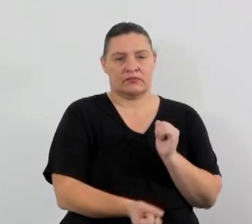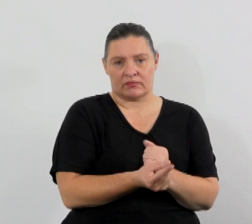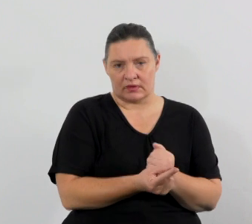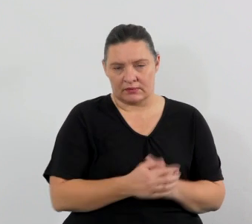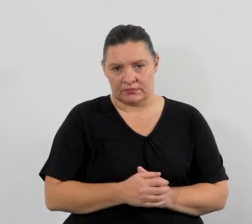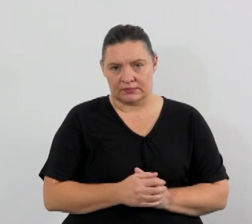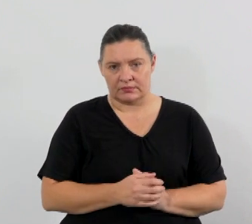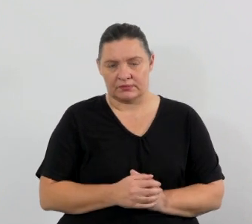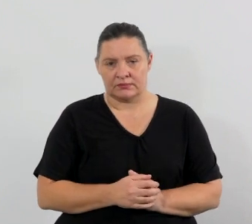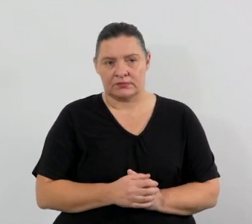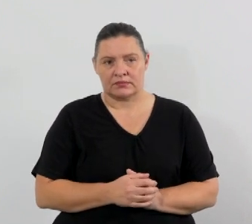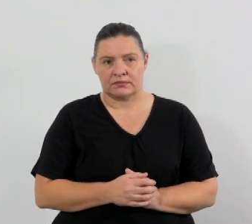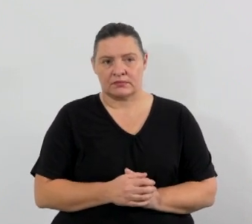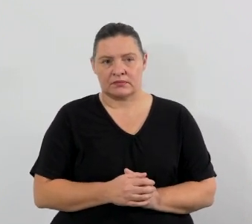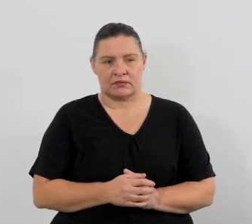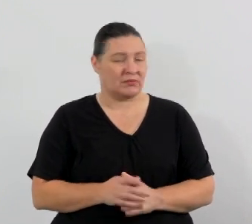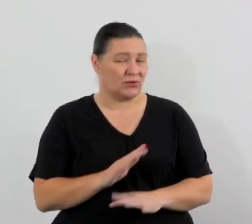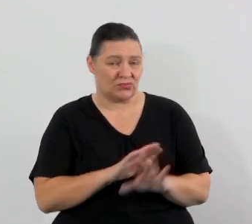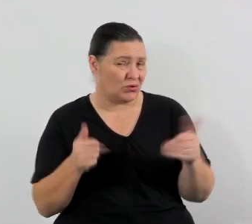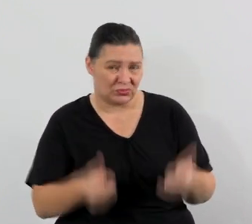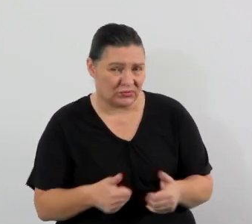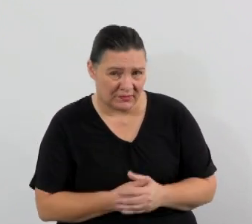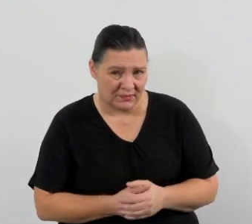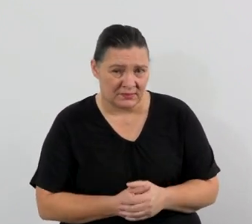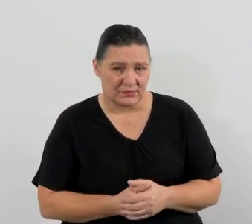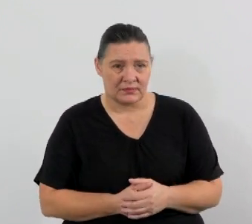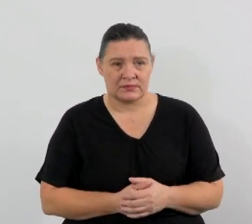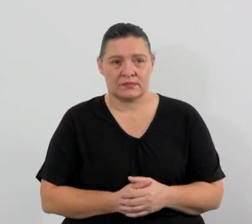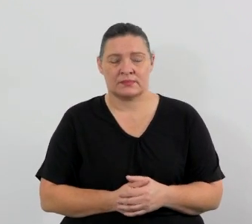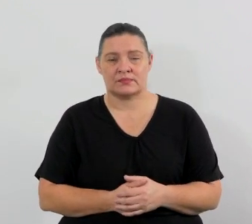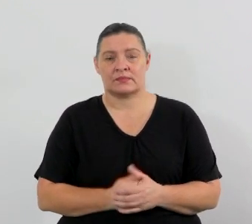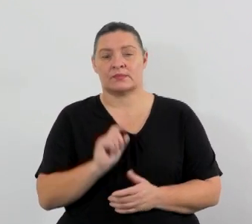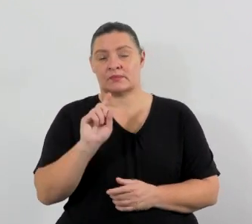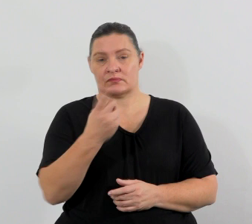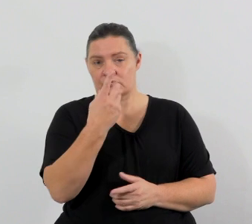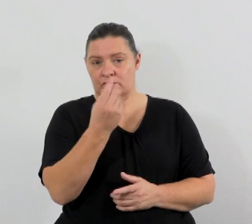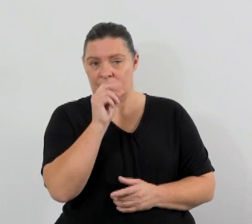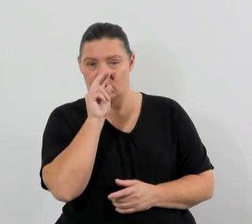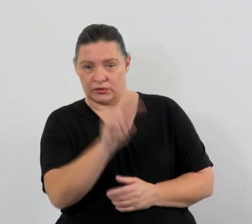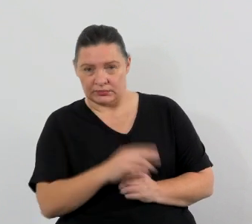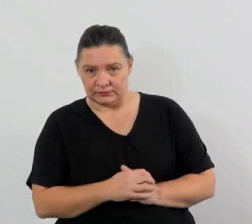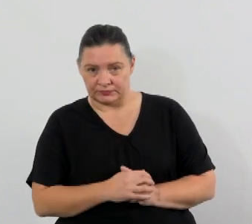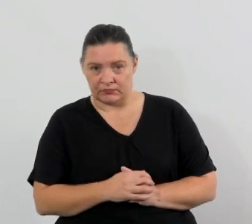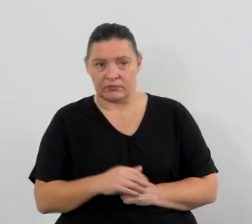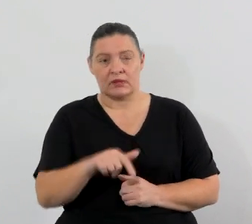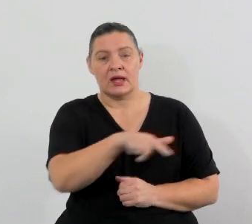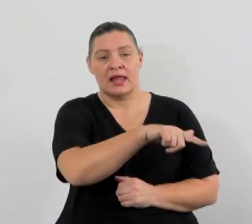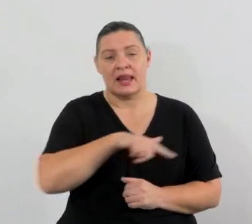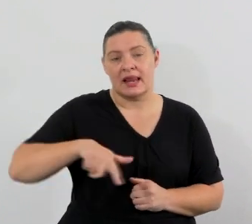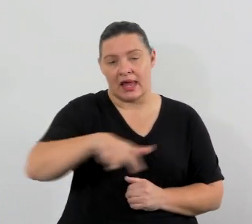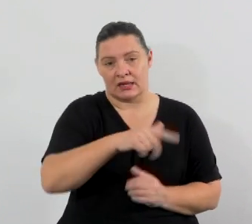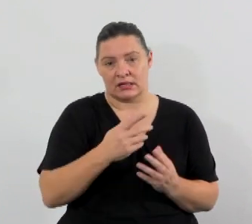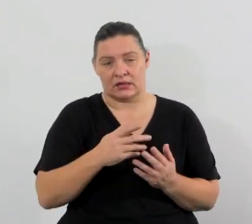are happening, which is not a good thing, by the way. So the first one that we are looking at is